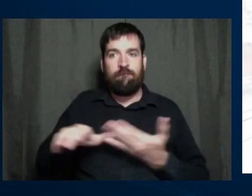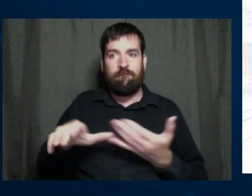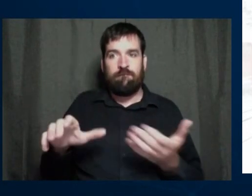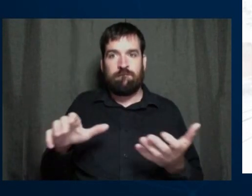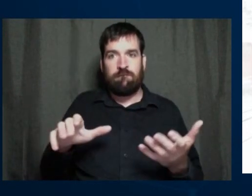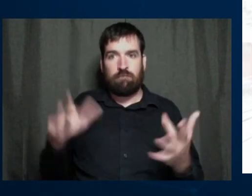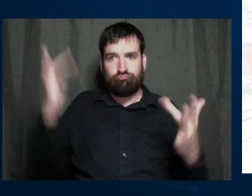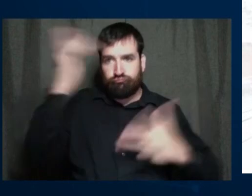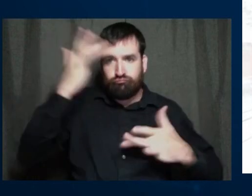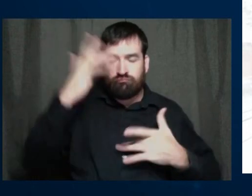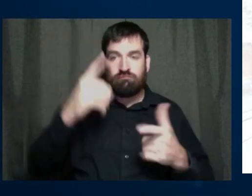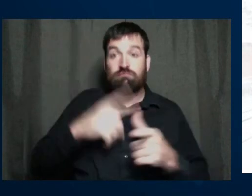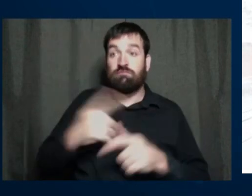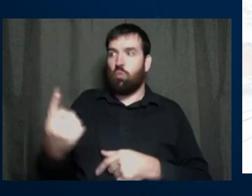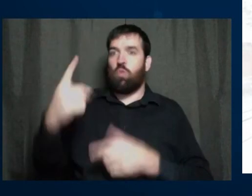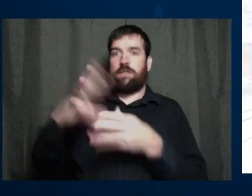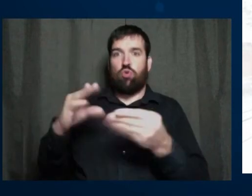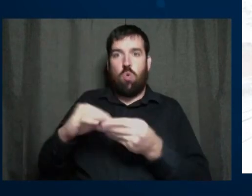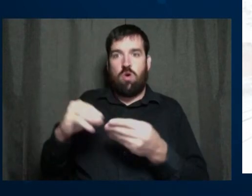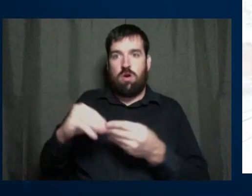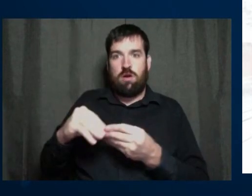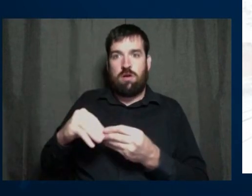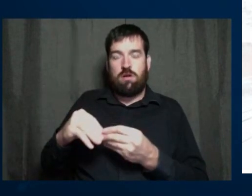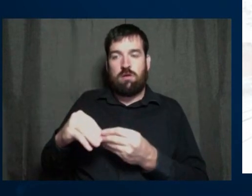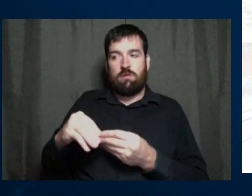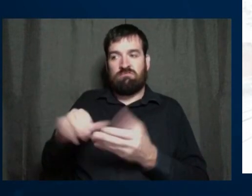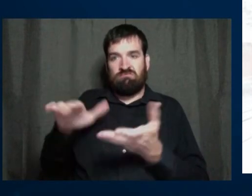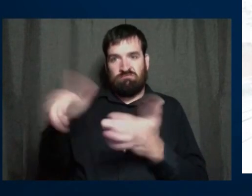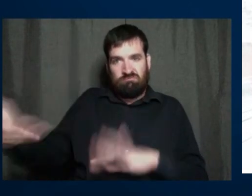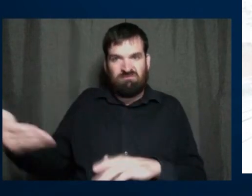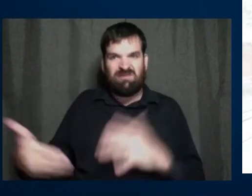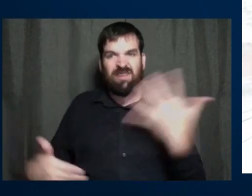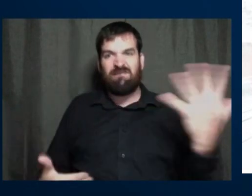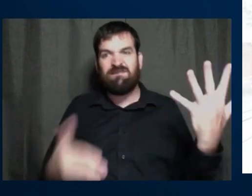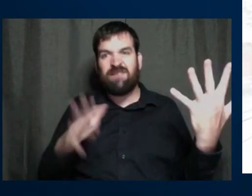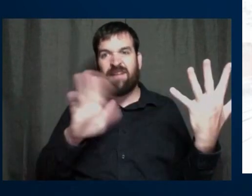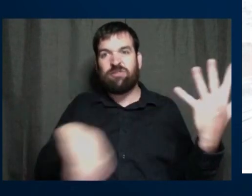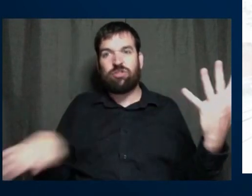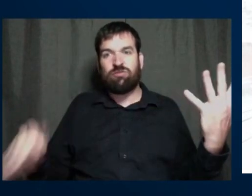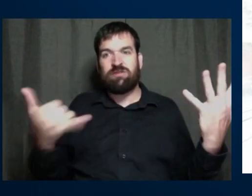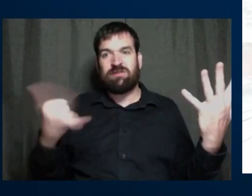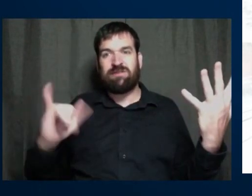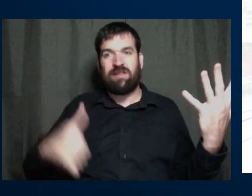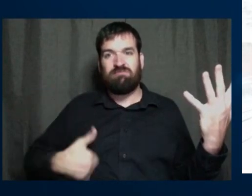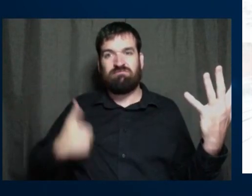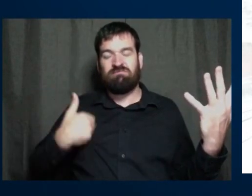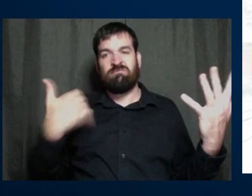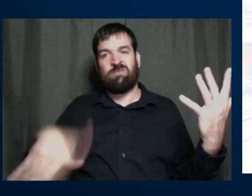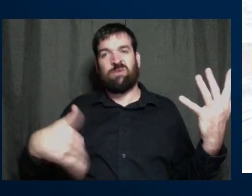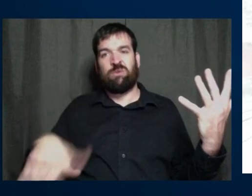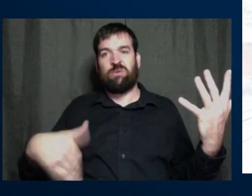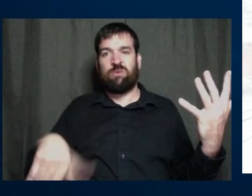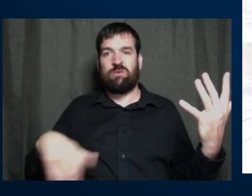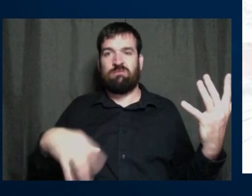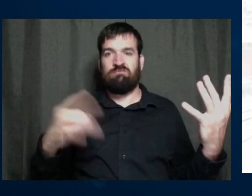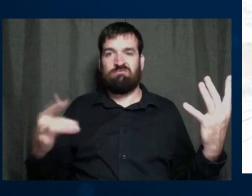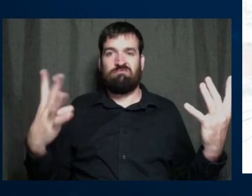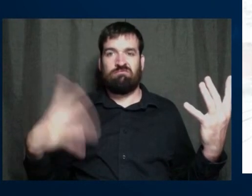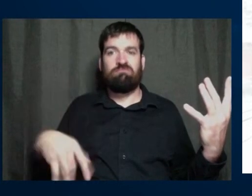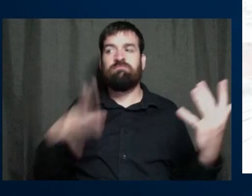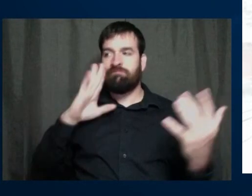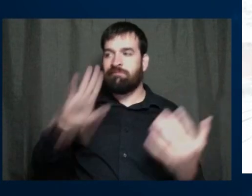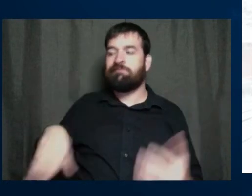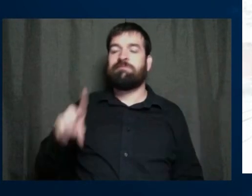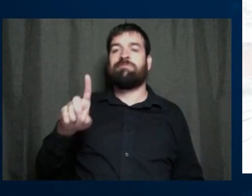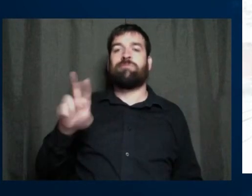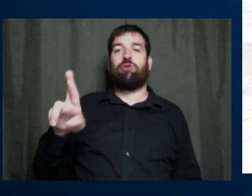behind 5 children. I hear those come across feeds all the time. It's really, really unfortunate. I know we don't have Dr. Alt here for this